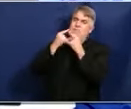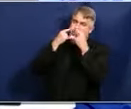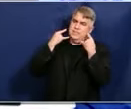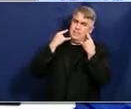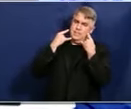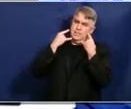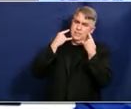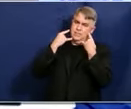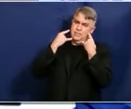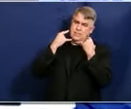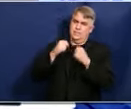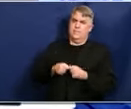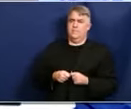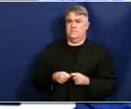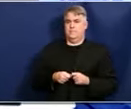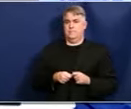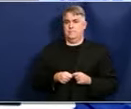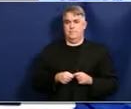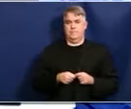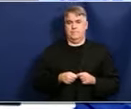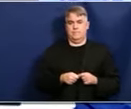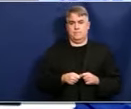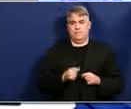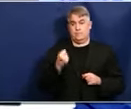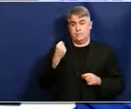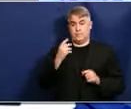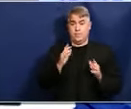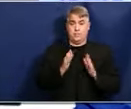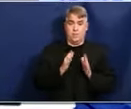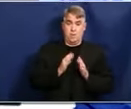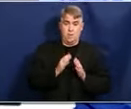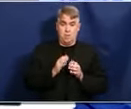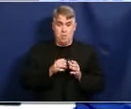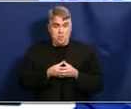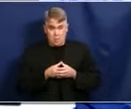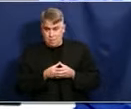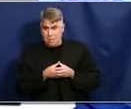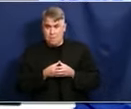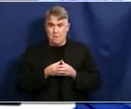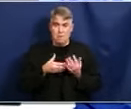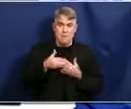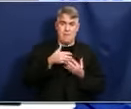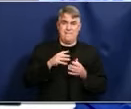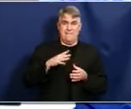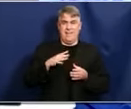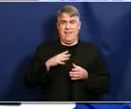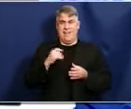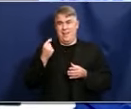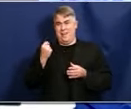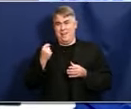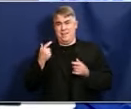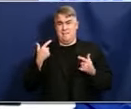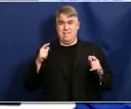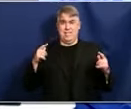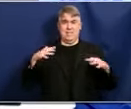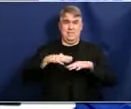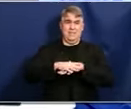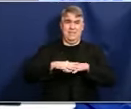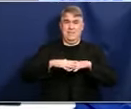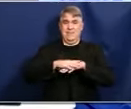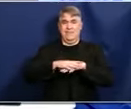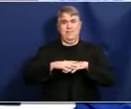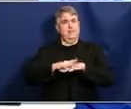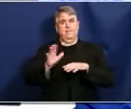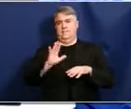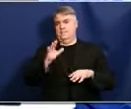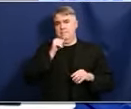avoid medium and large size in-person gatherings. That is still a risk. And then